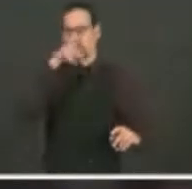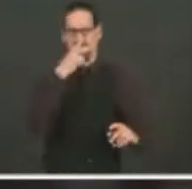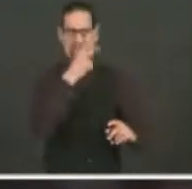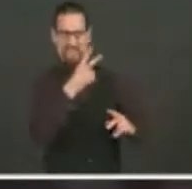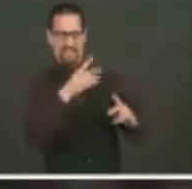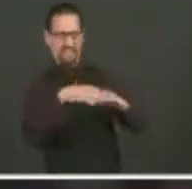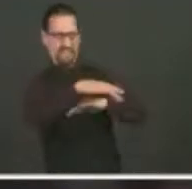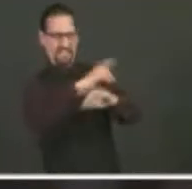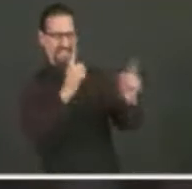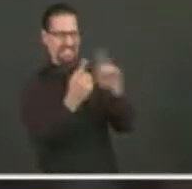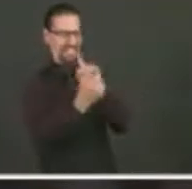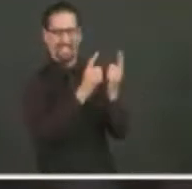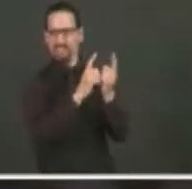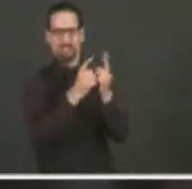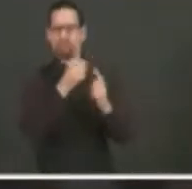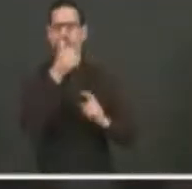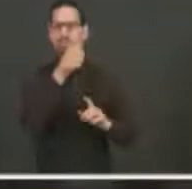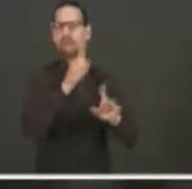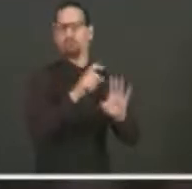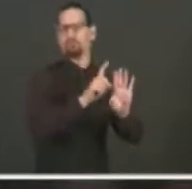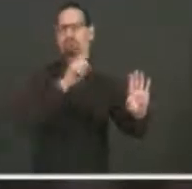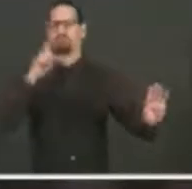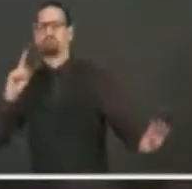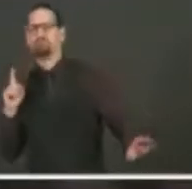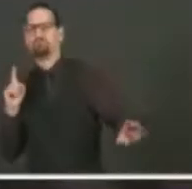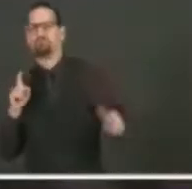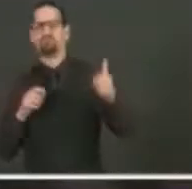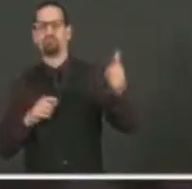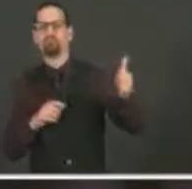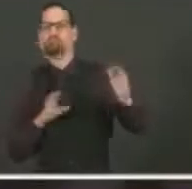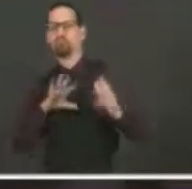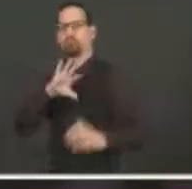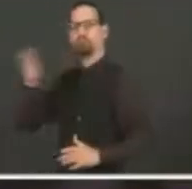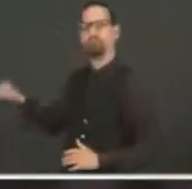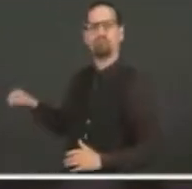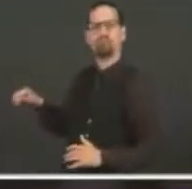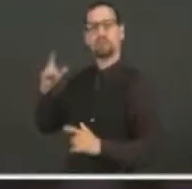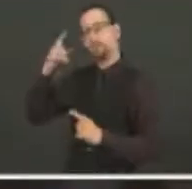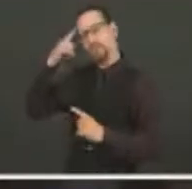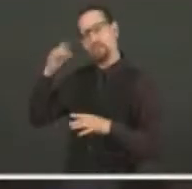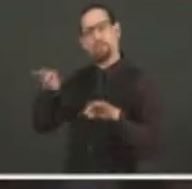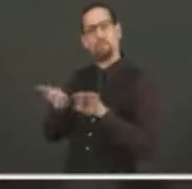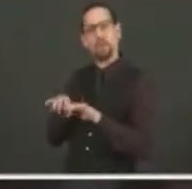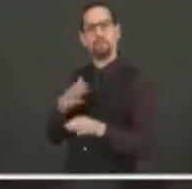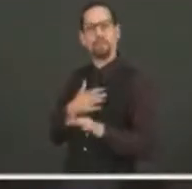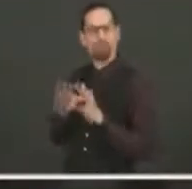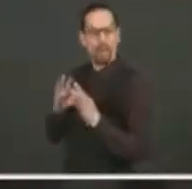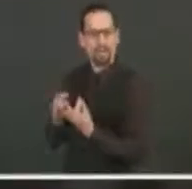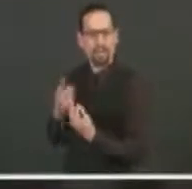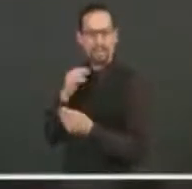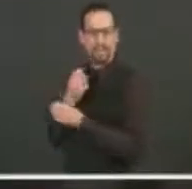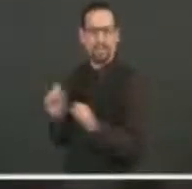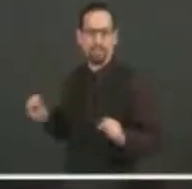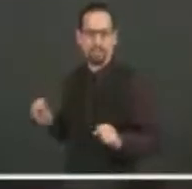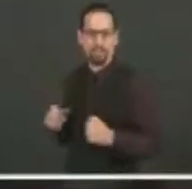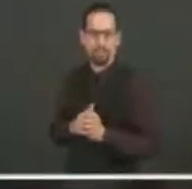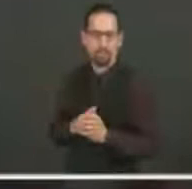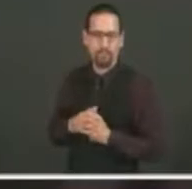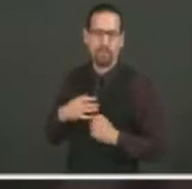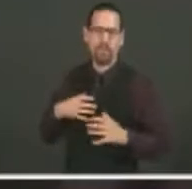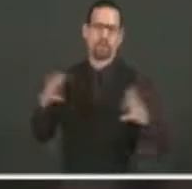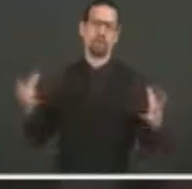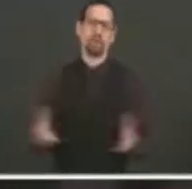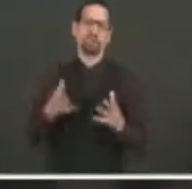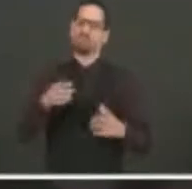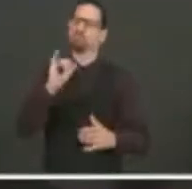your own decisions about turning around and keeping yourself and your families safe. Let's continue to encourage that,